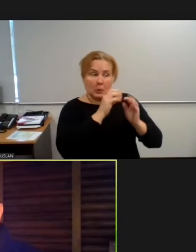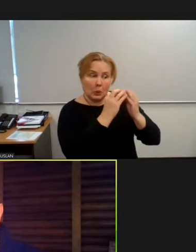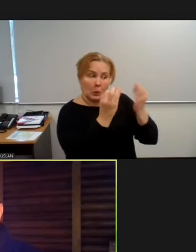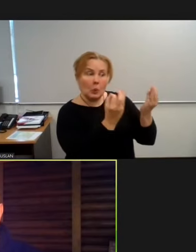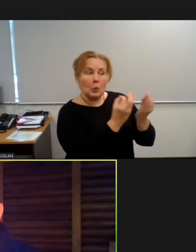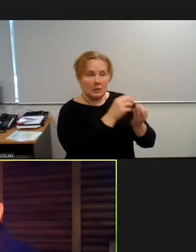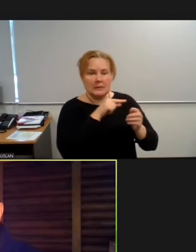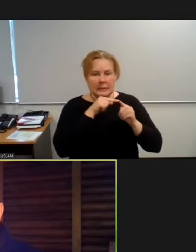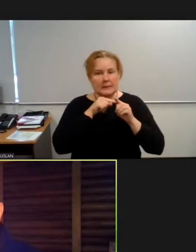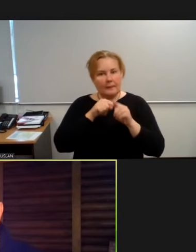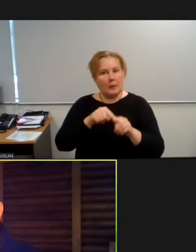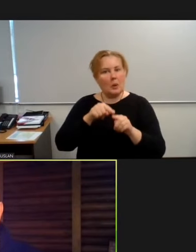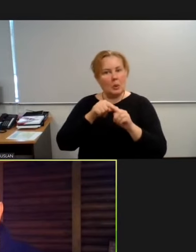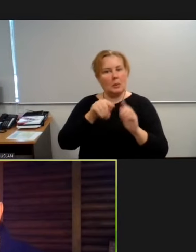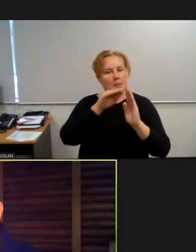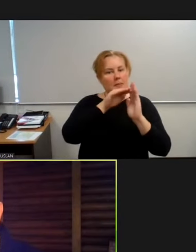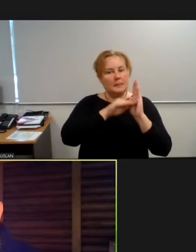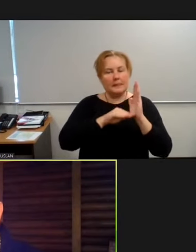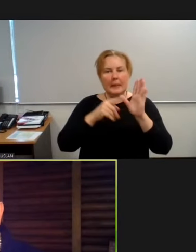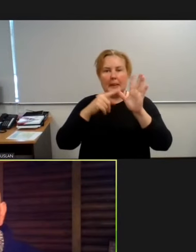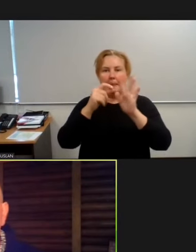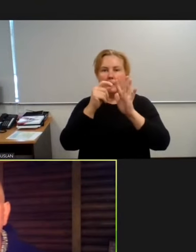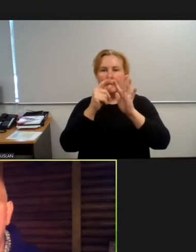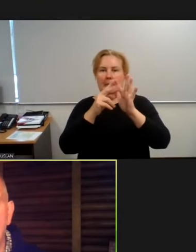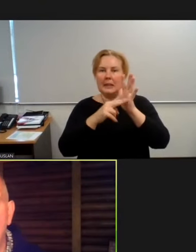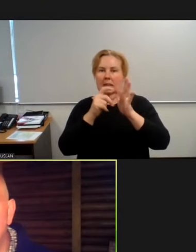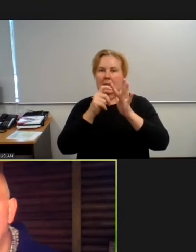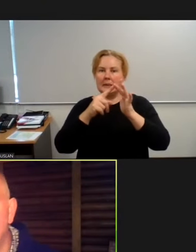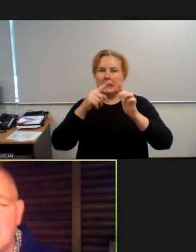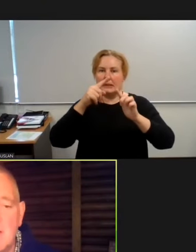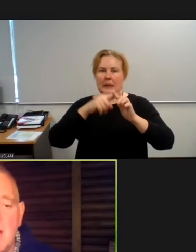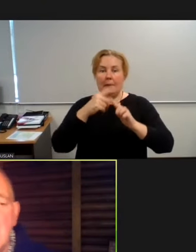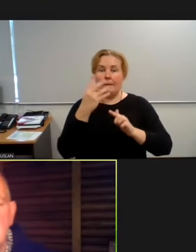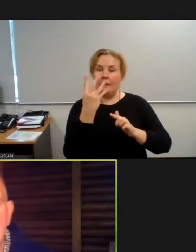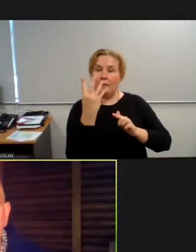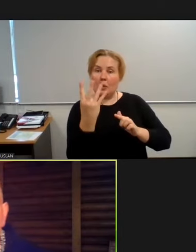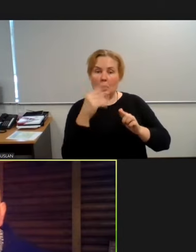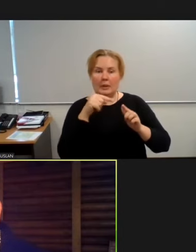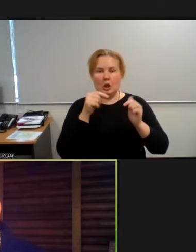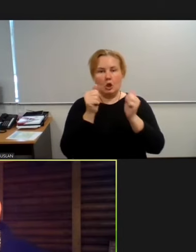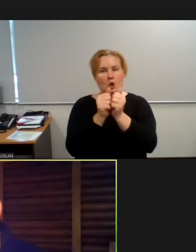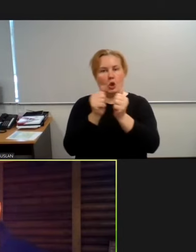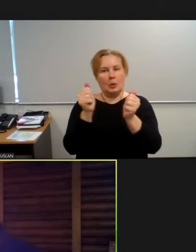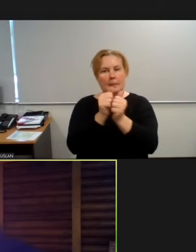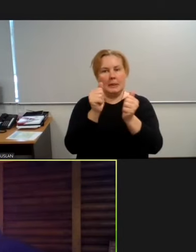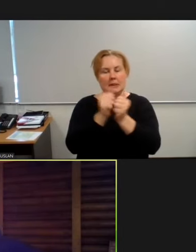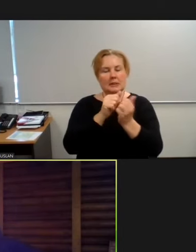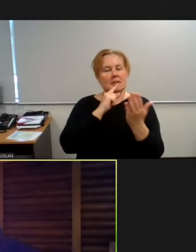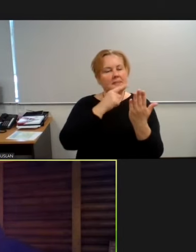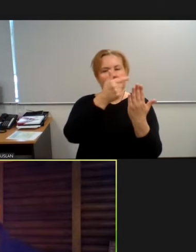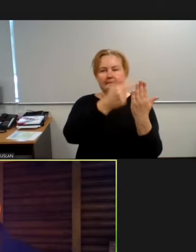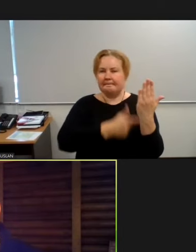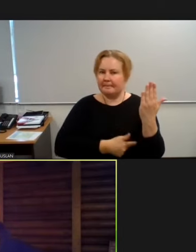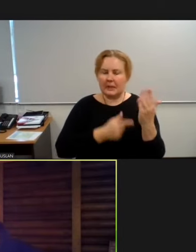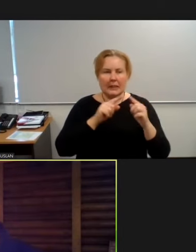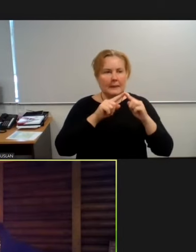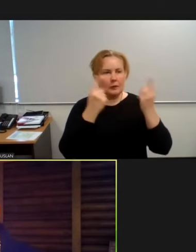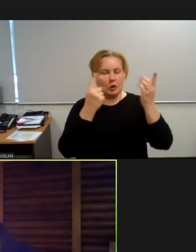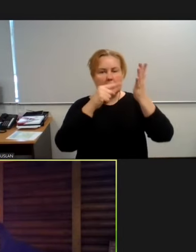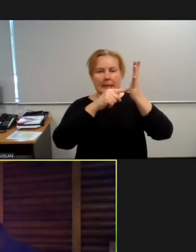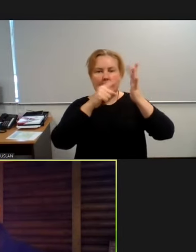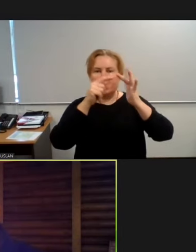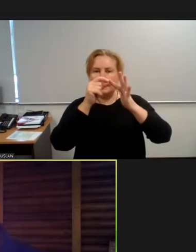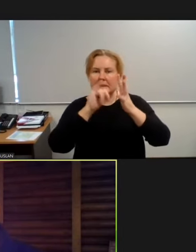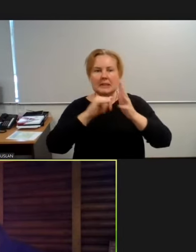starting place. I think Appendix 4 in that document is also very good about listing a whole range of tips and issues and things to